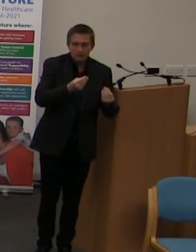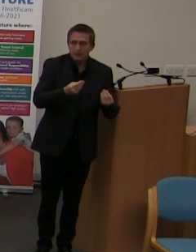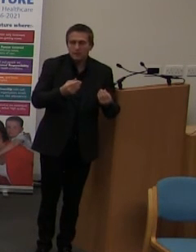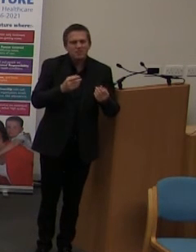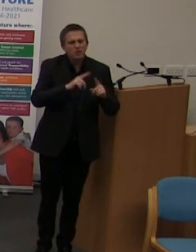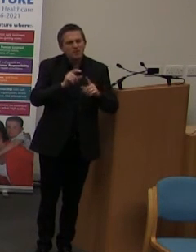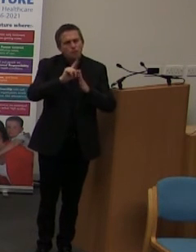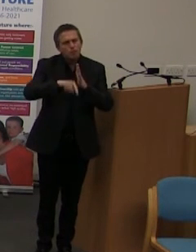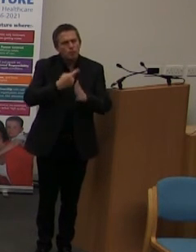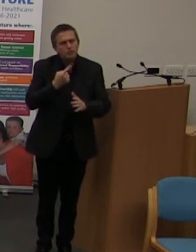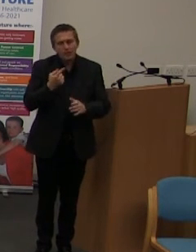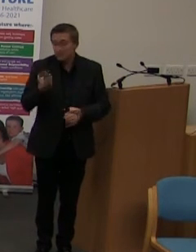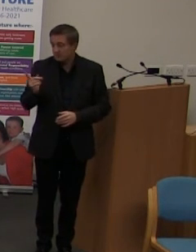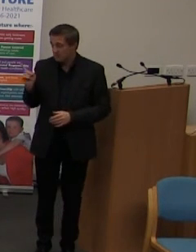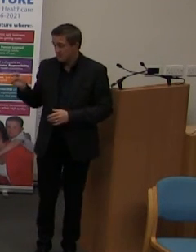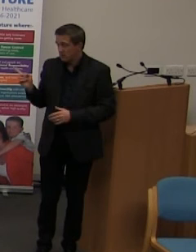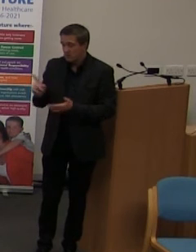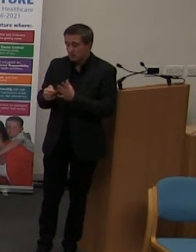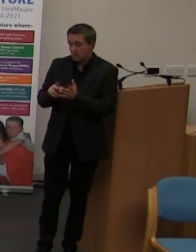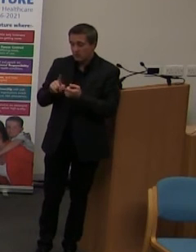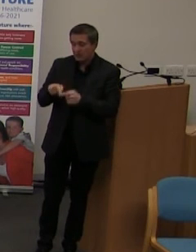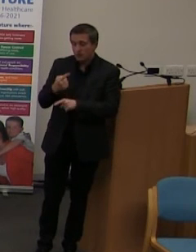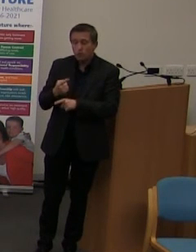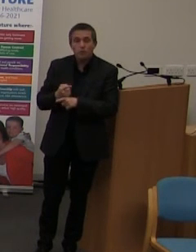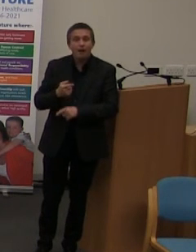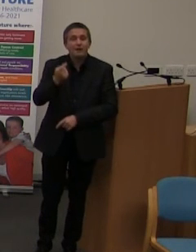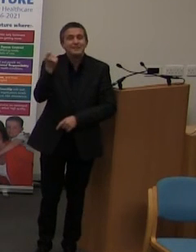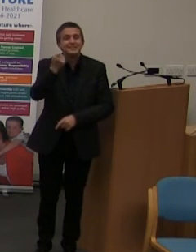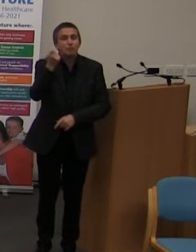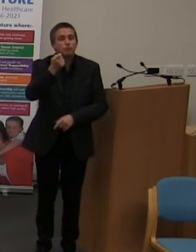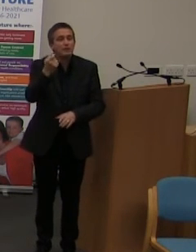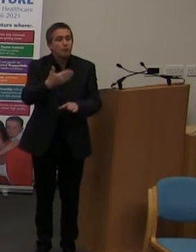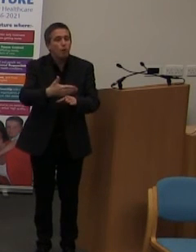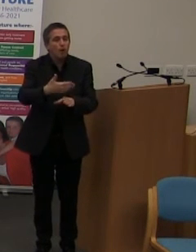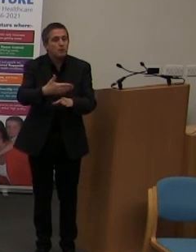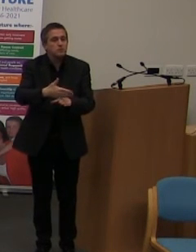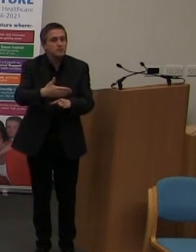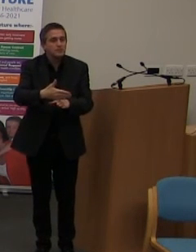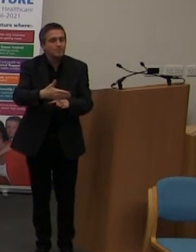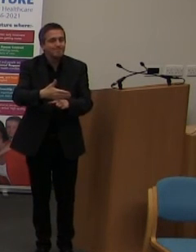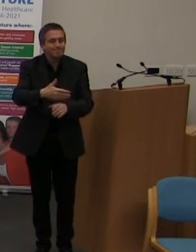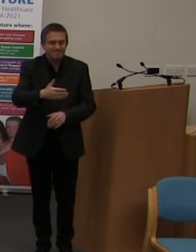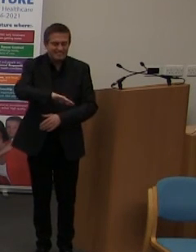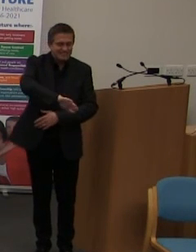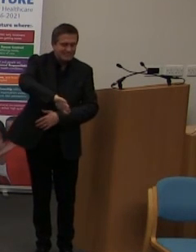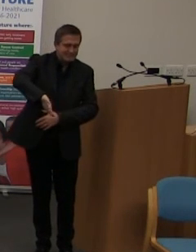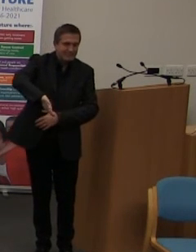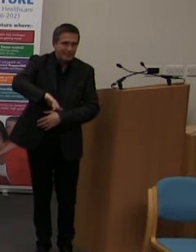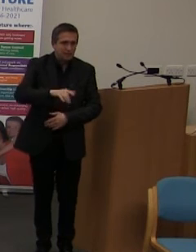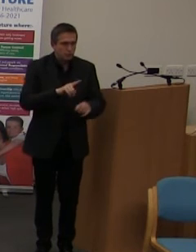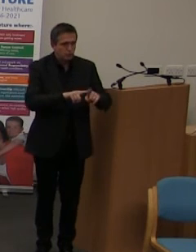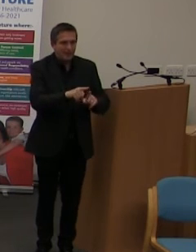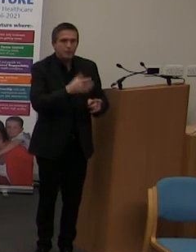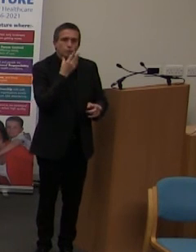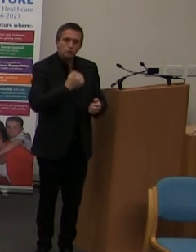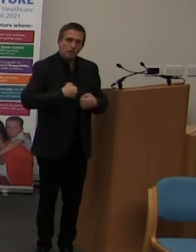kind of category. Jane's mentioned temporary workforce costs and making sure we've got staff, our employees in